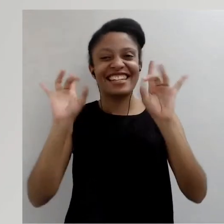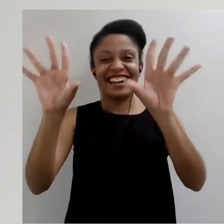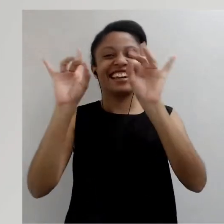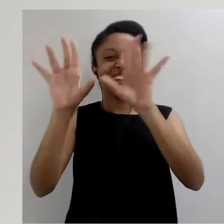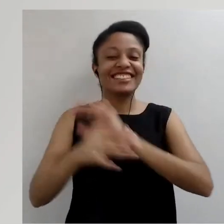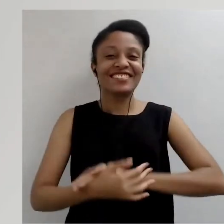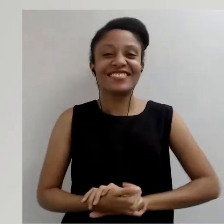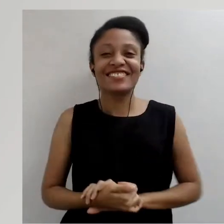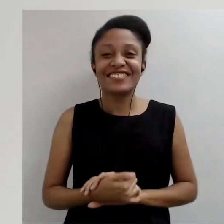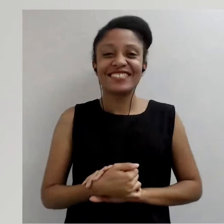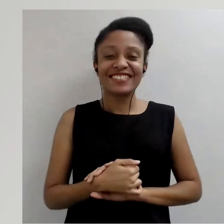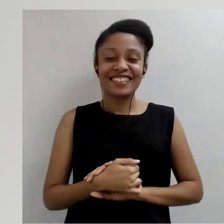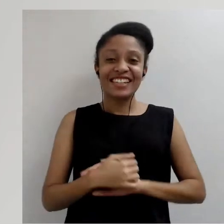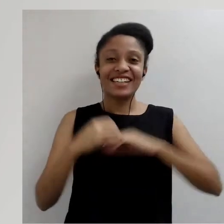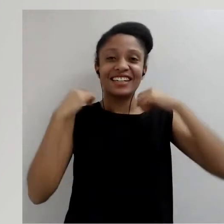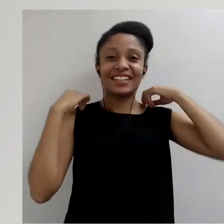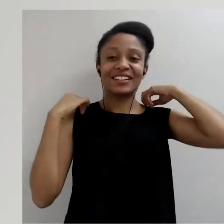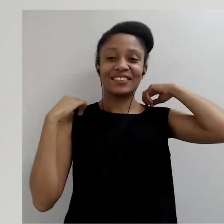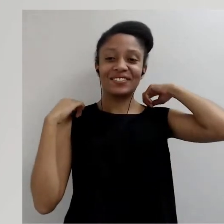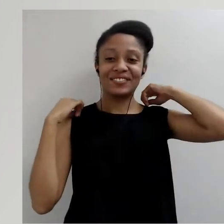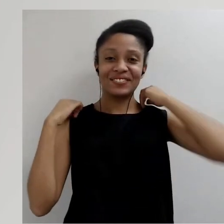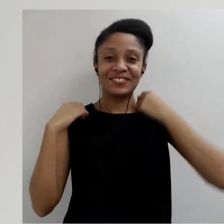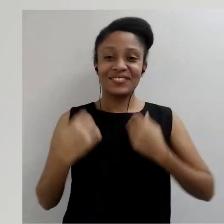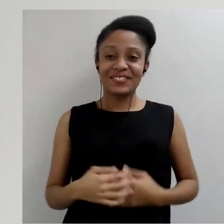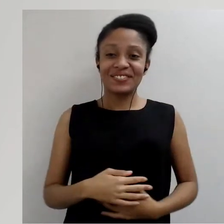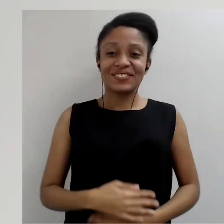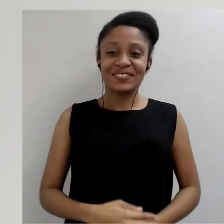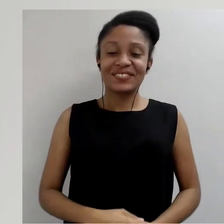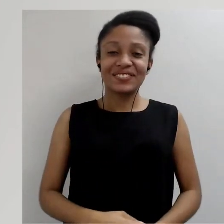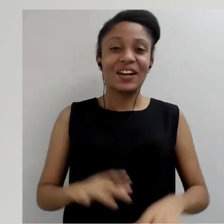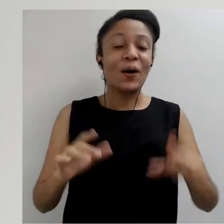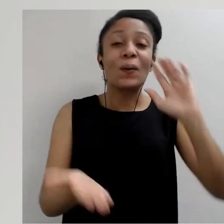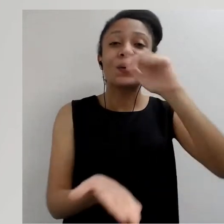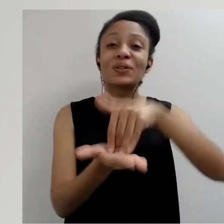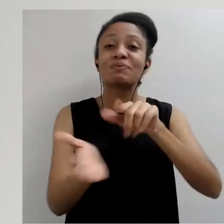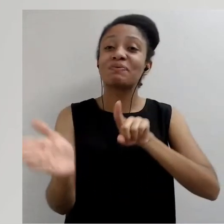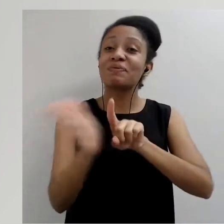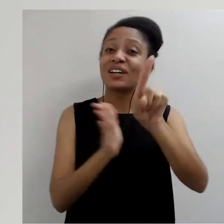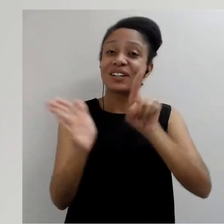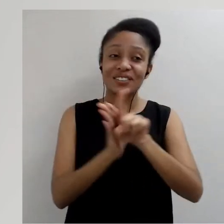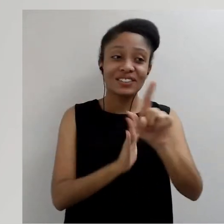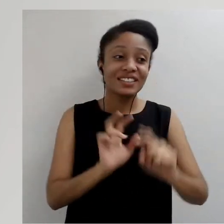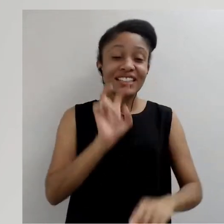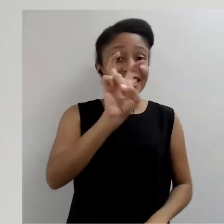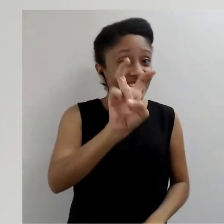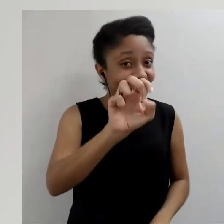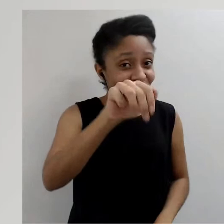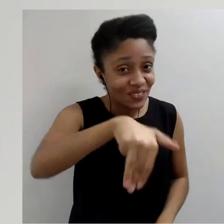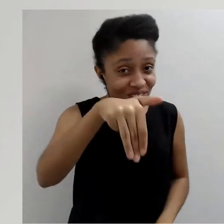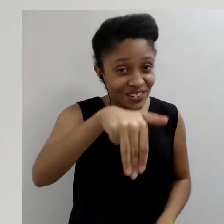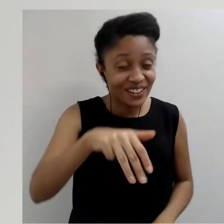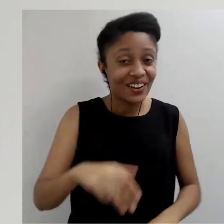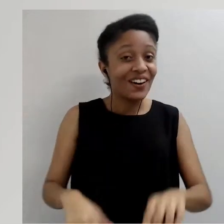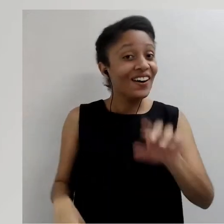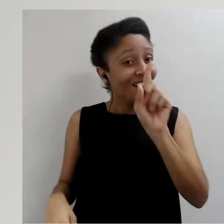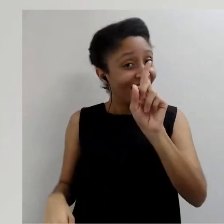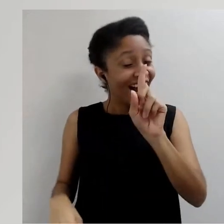much. And now, Alex, you will answer the last question,